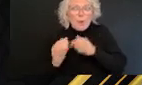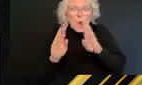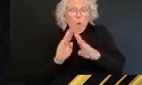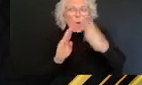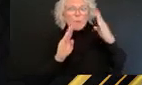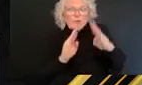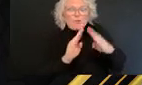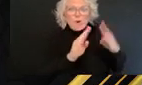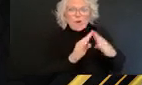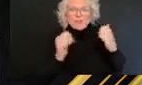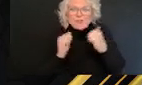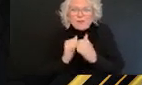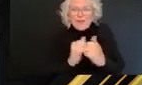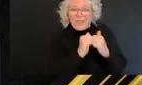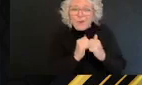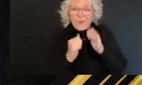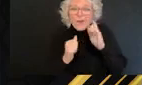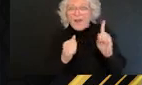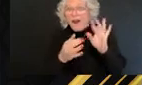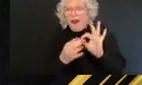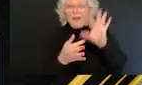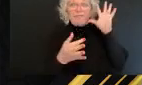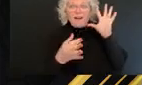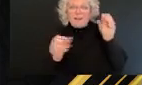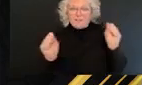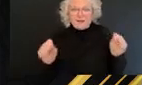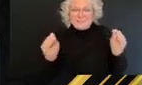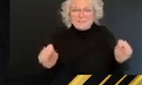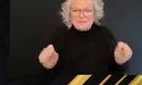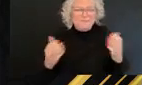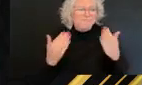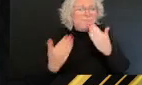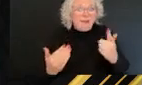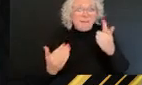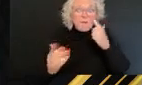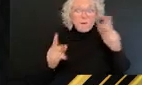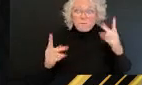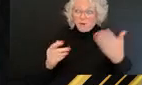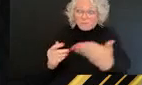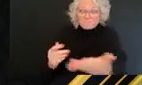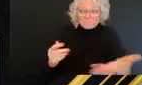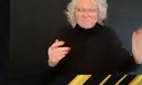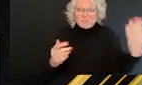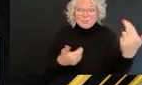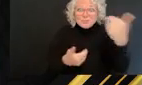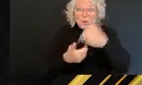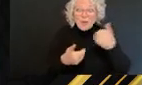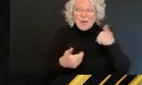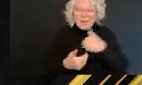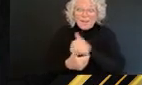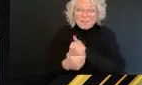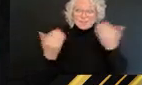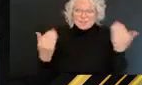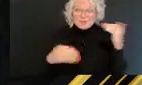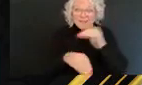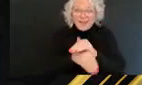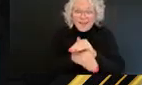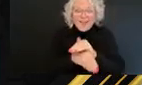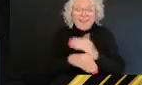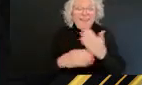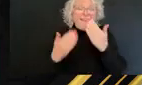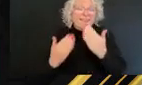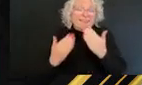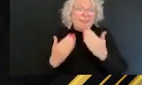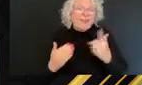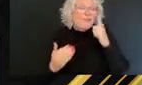unlock many possibilities. Thanks to everyone who's joined us today, and thank you to everyone who